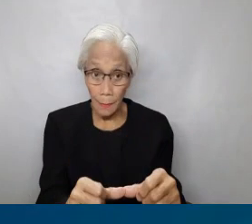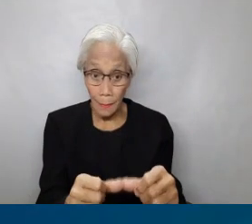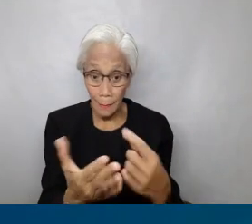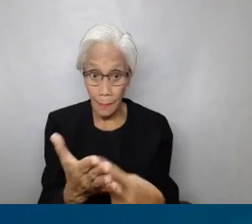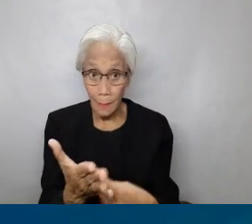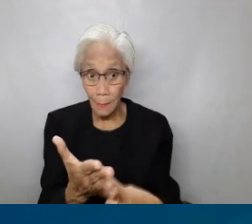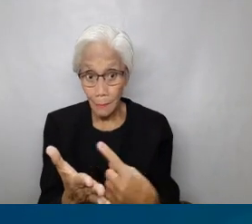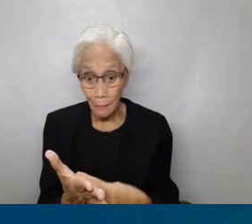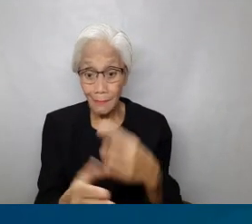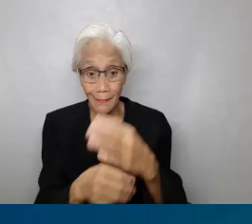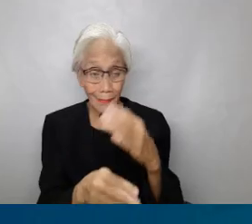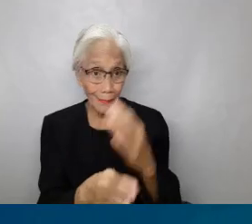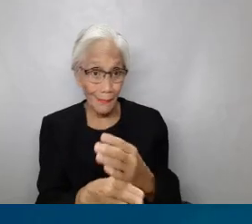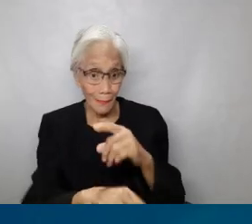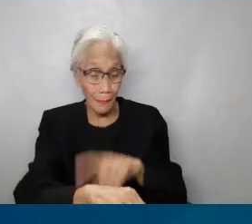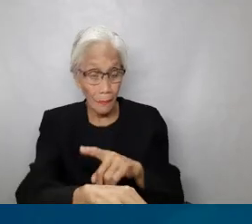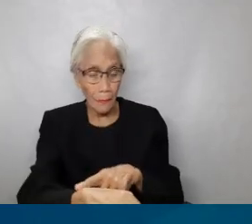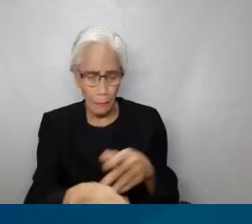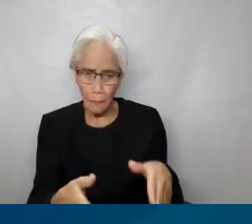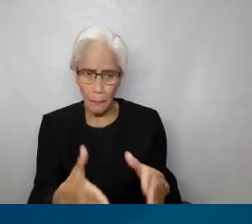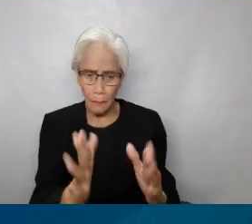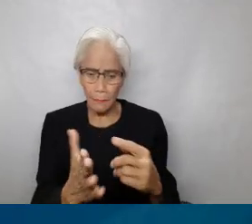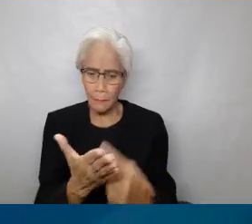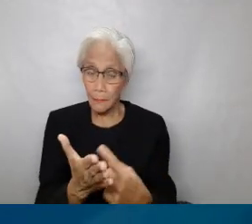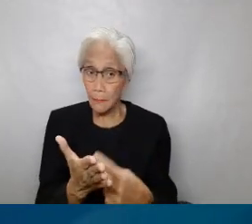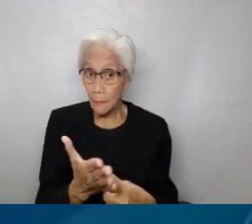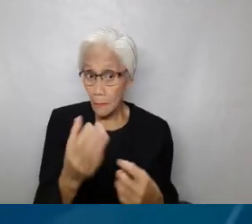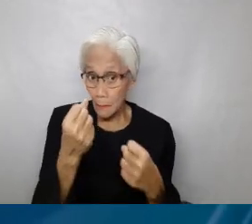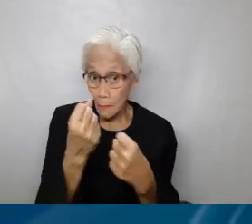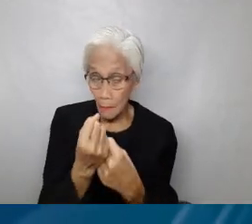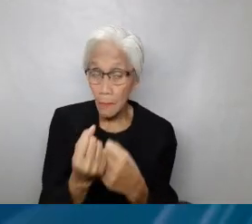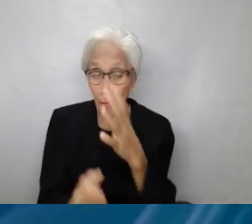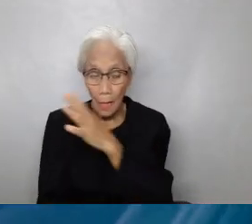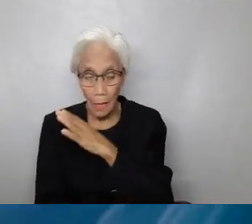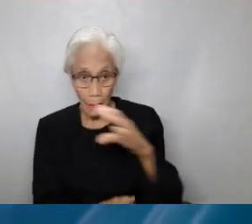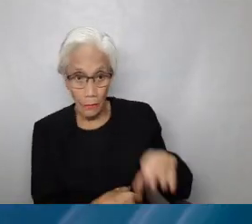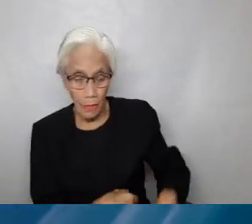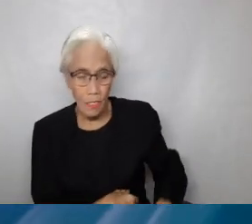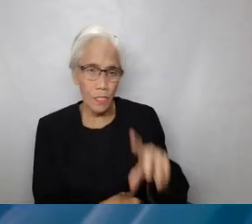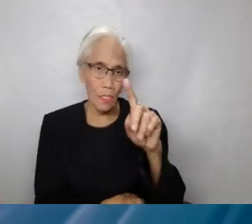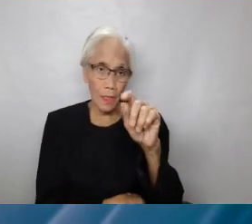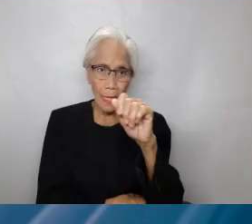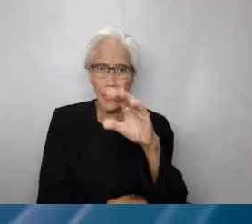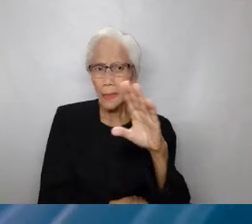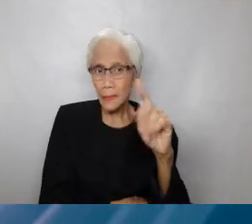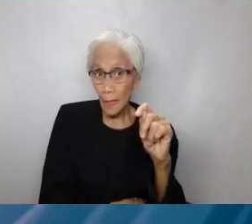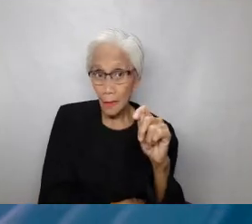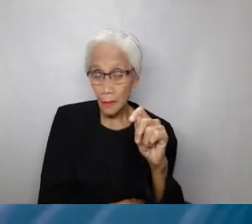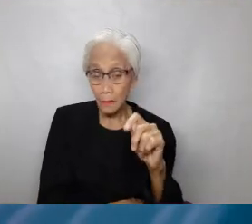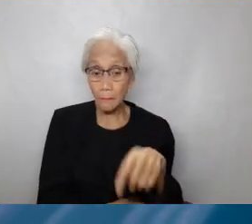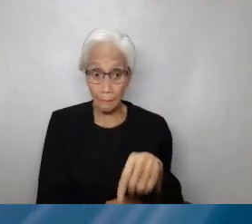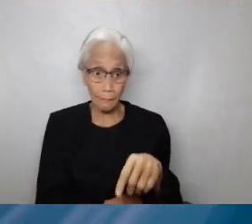Sa ating pagpapatuloy na pag-usapan ng Creation Time, talakayin natin ang sustainability